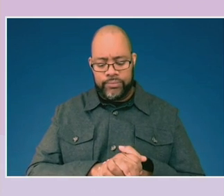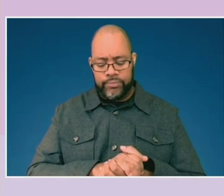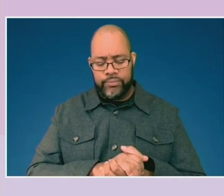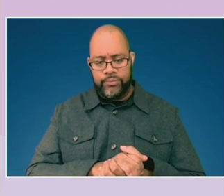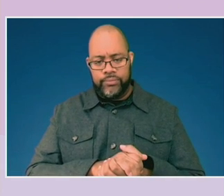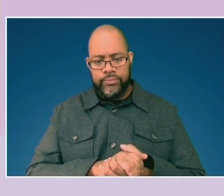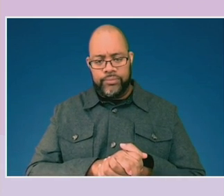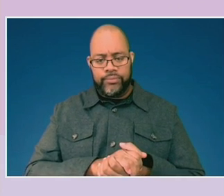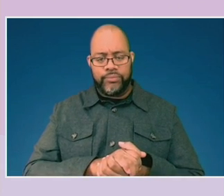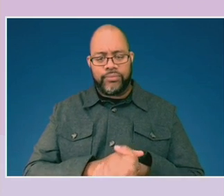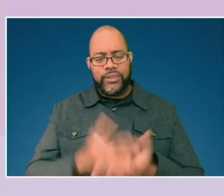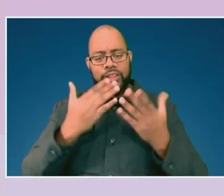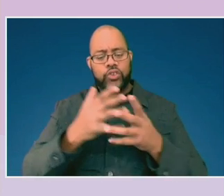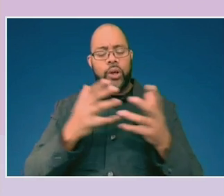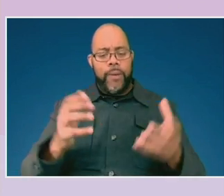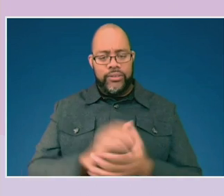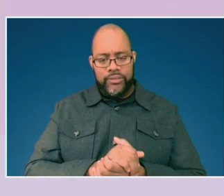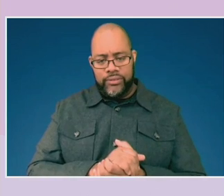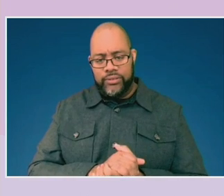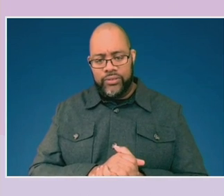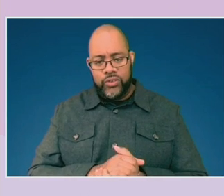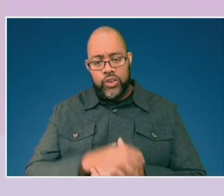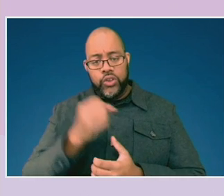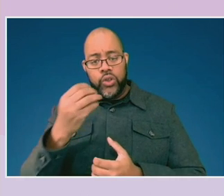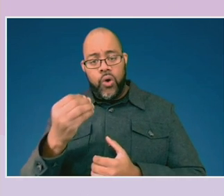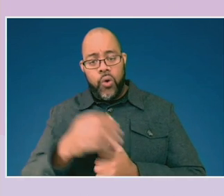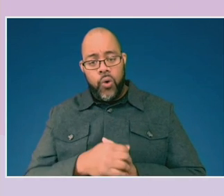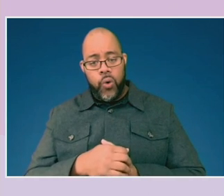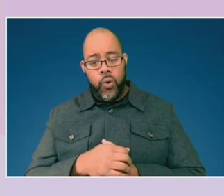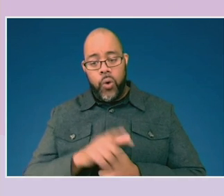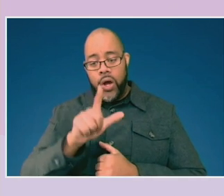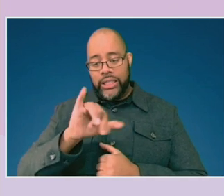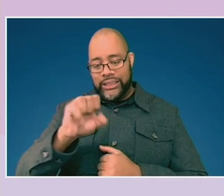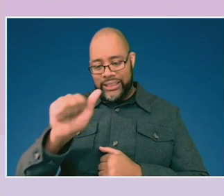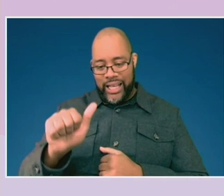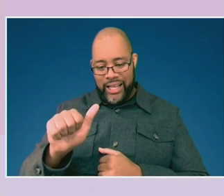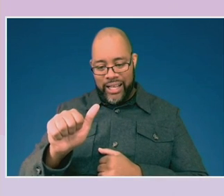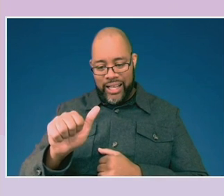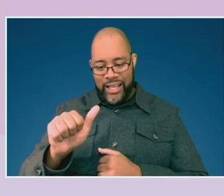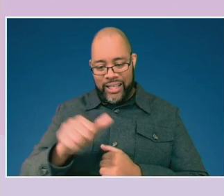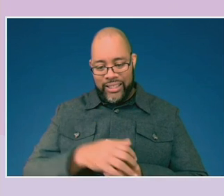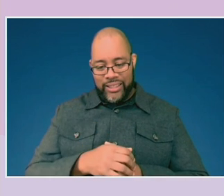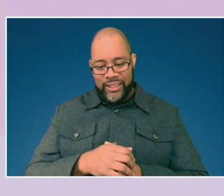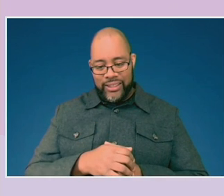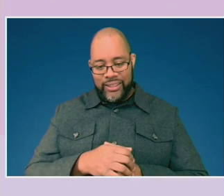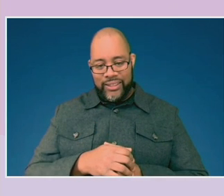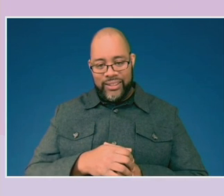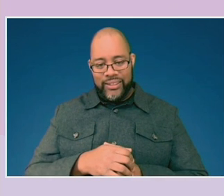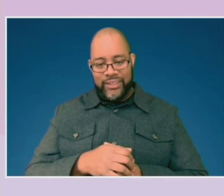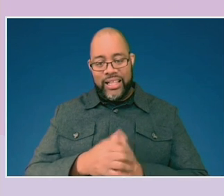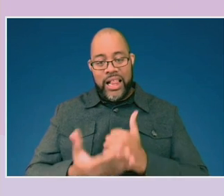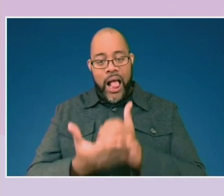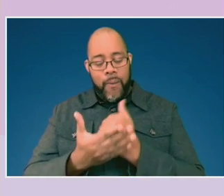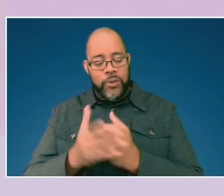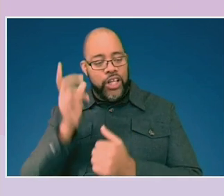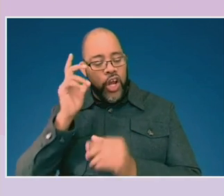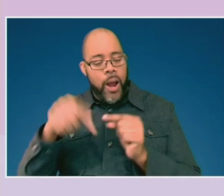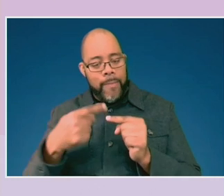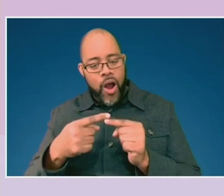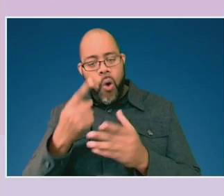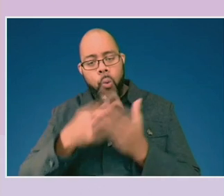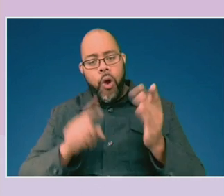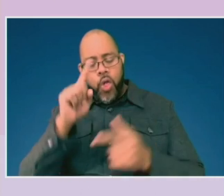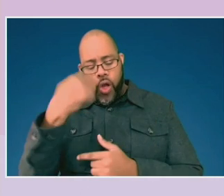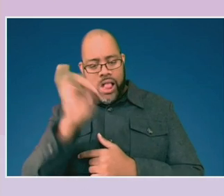Great. Thank you so much. So, Lisa, it's helpful to hear about what this looks like